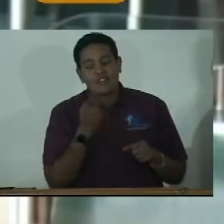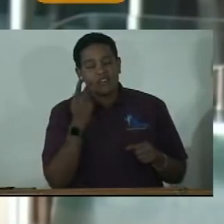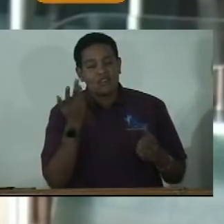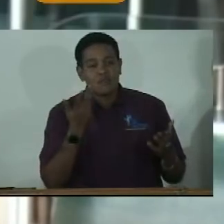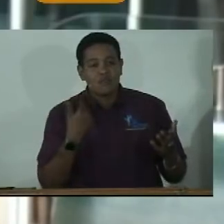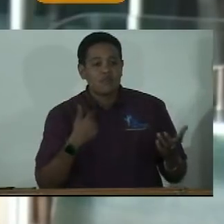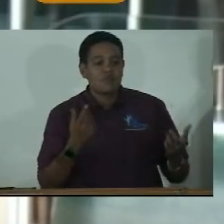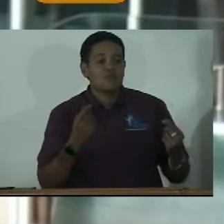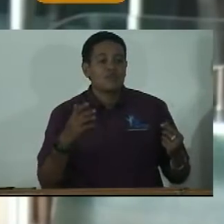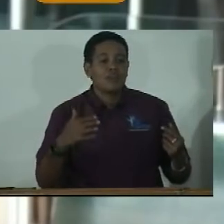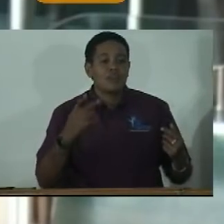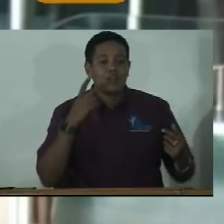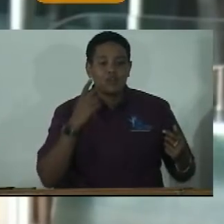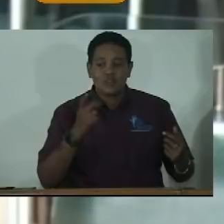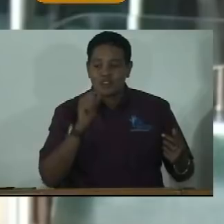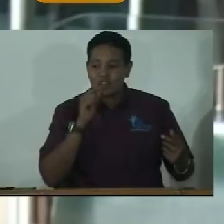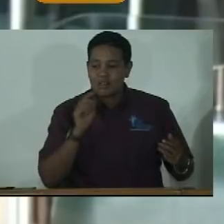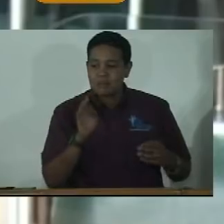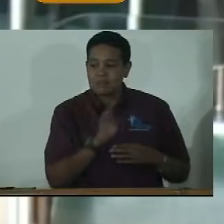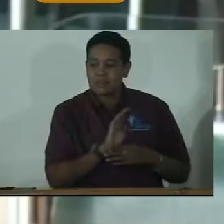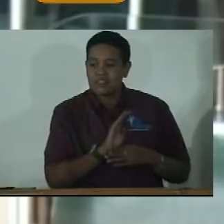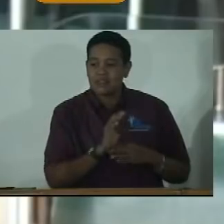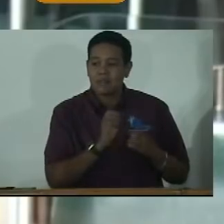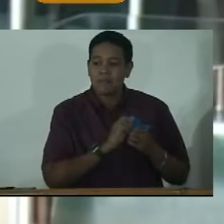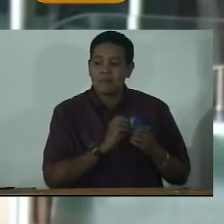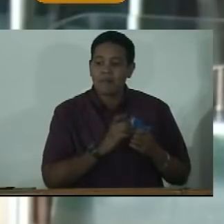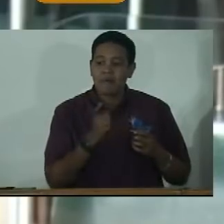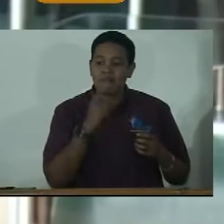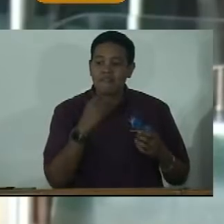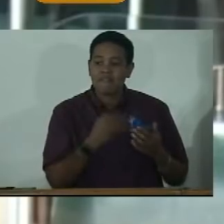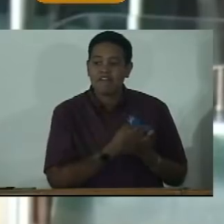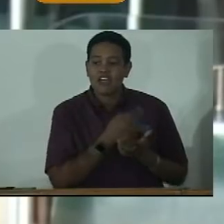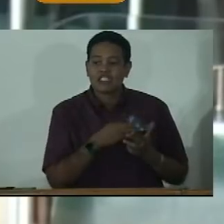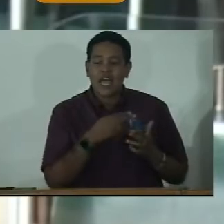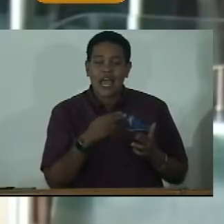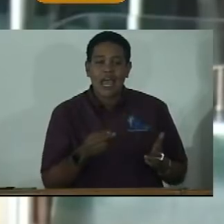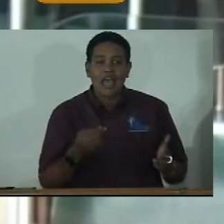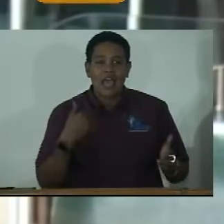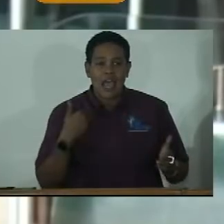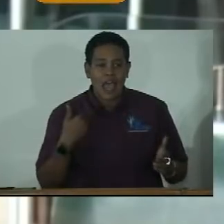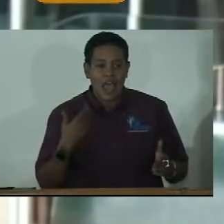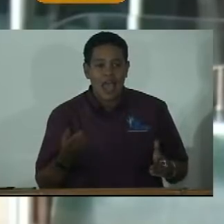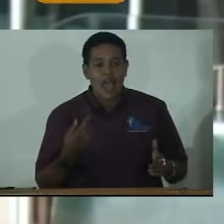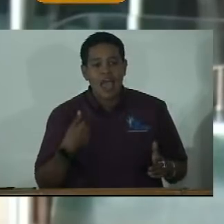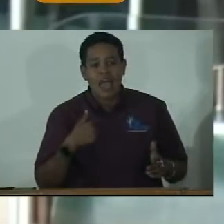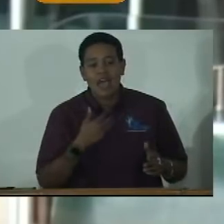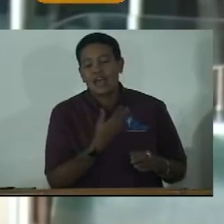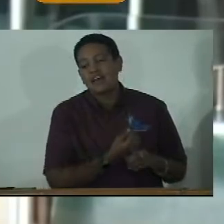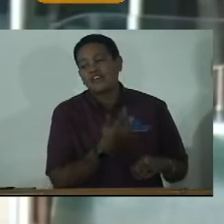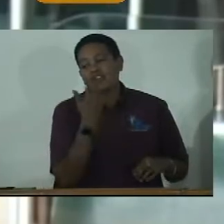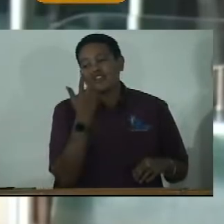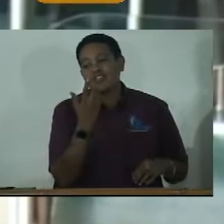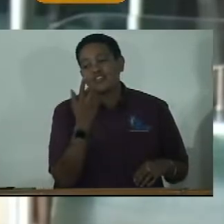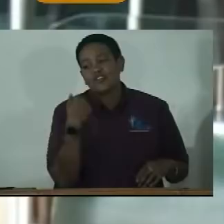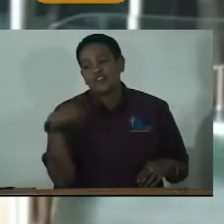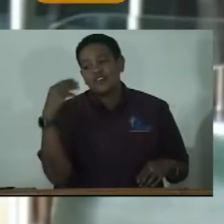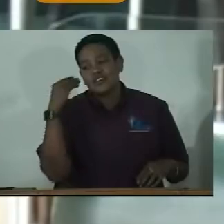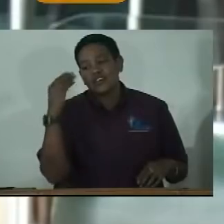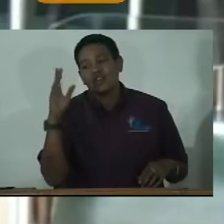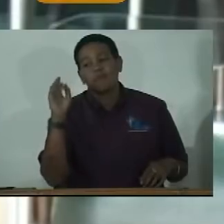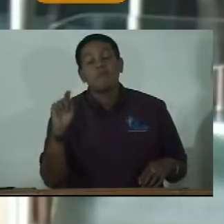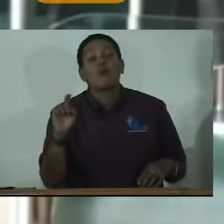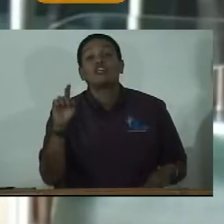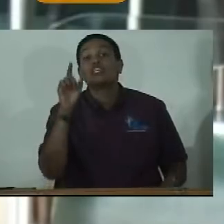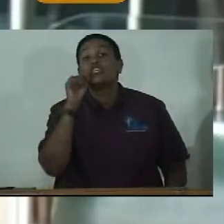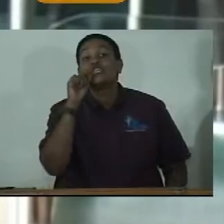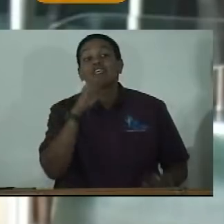weren't looking to raise them as a business. It was more to have fresh eggs. And we got 3 because we were told you need to raise chickens